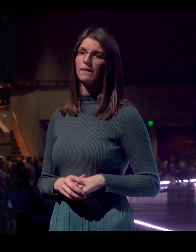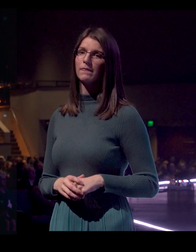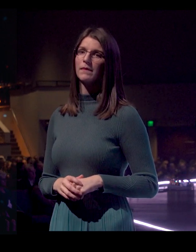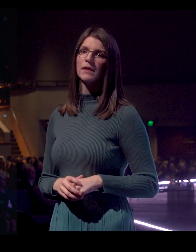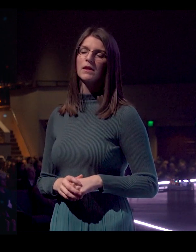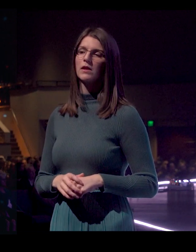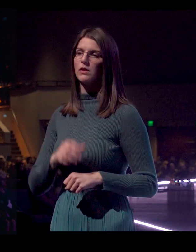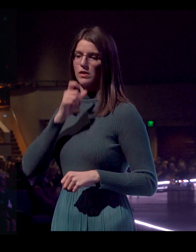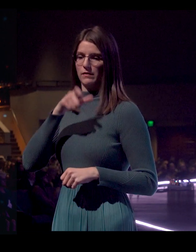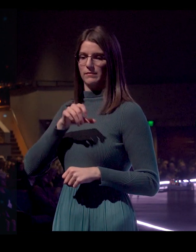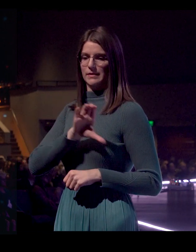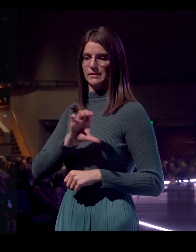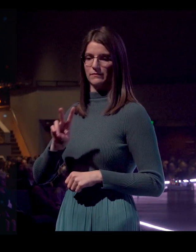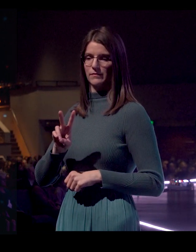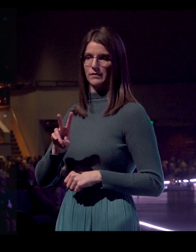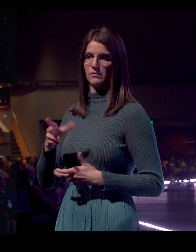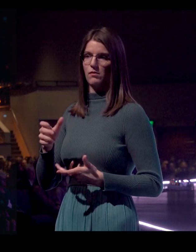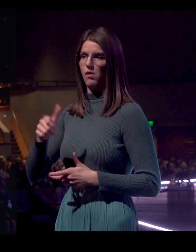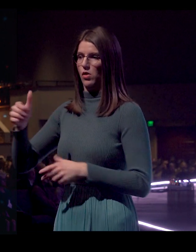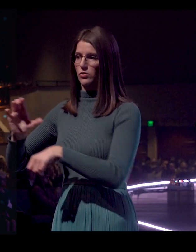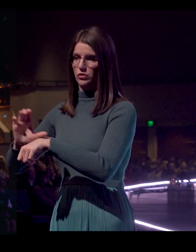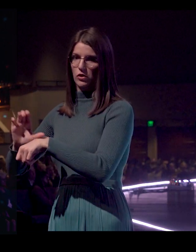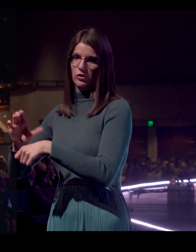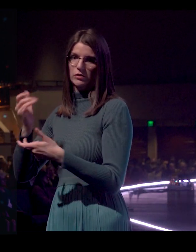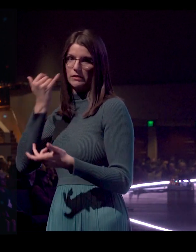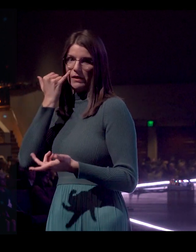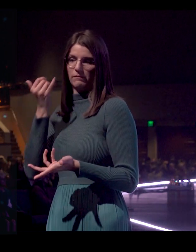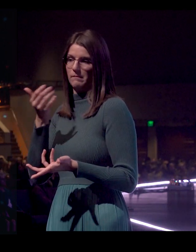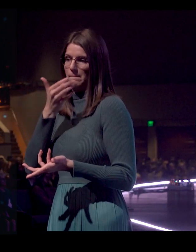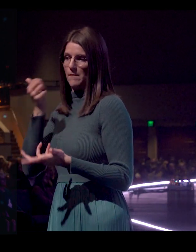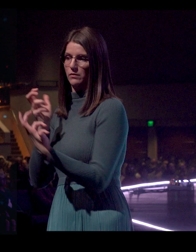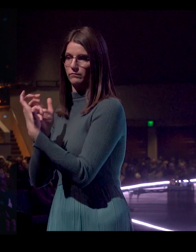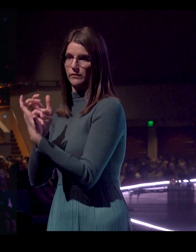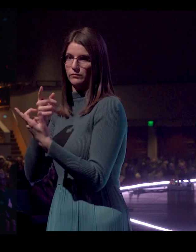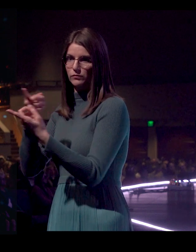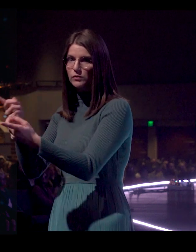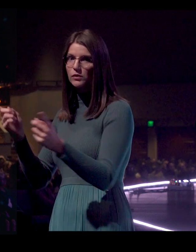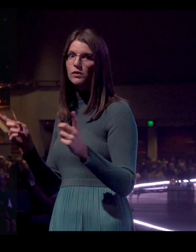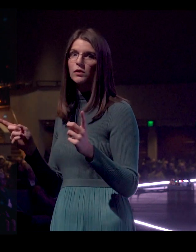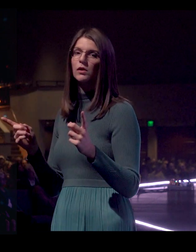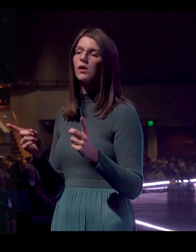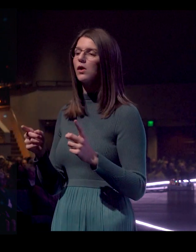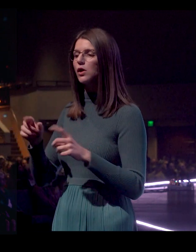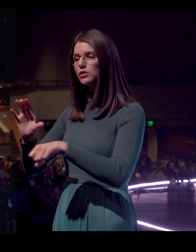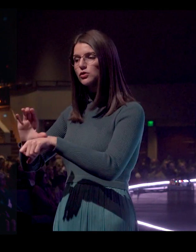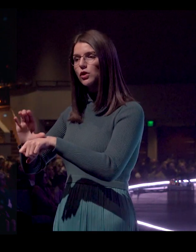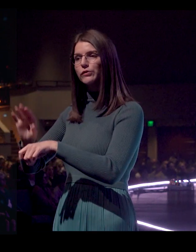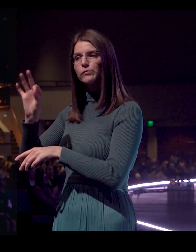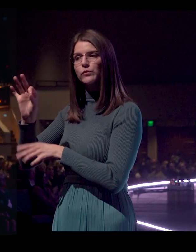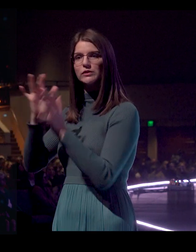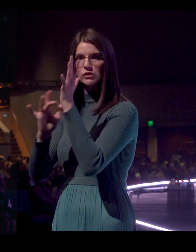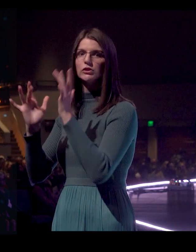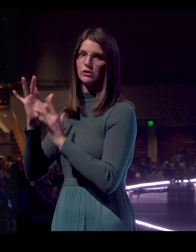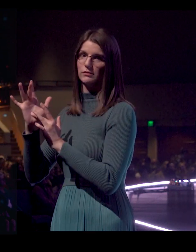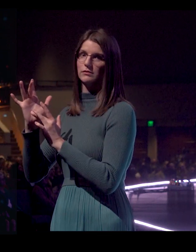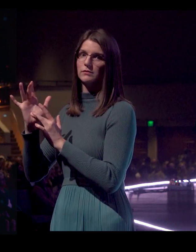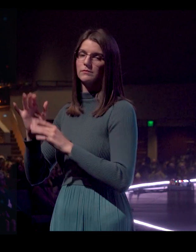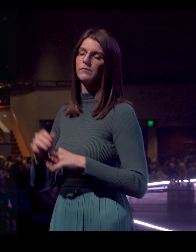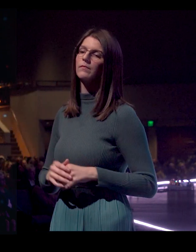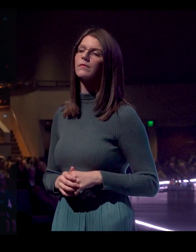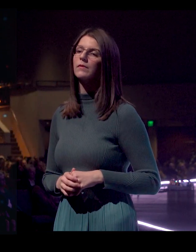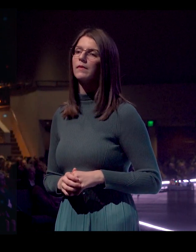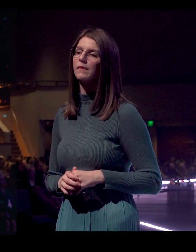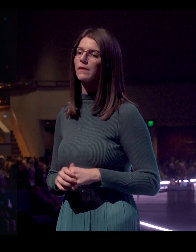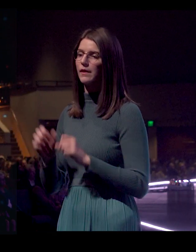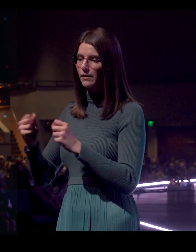better fit for you, but just go to a church that preaches Jesus and can pour into you and help you place Jesus more